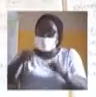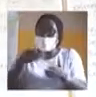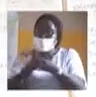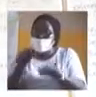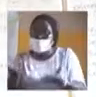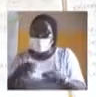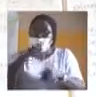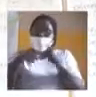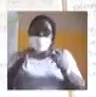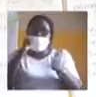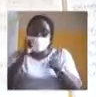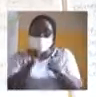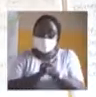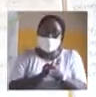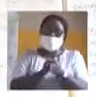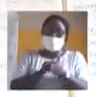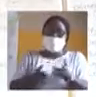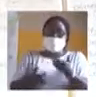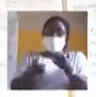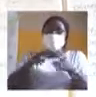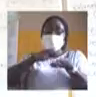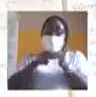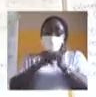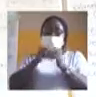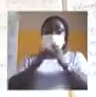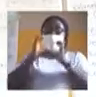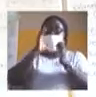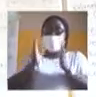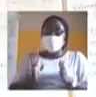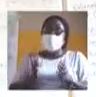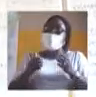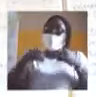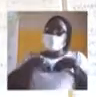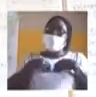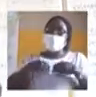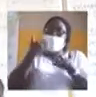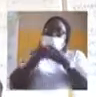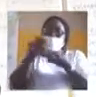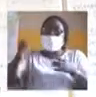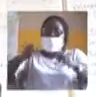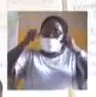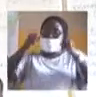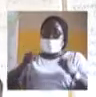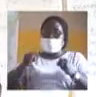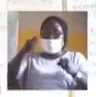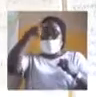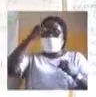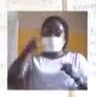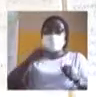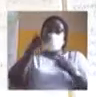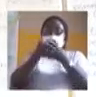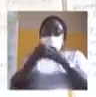has a purchasing power for a commodity. I wish to announce to you,